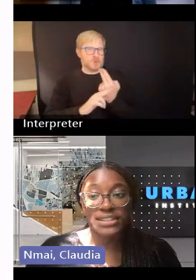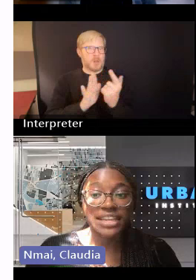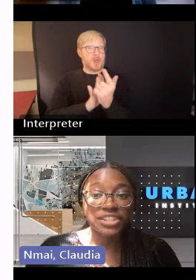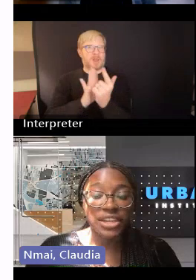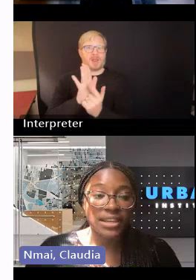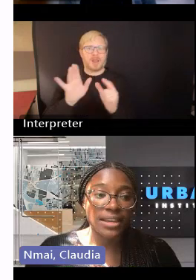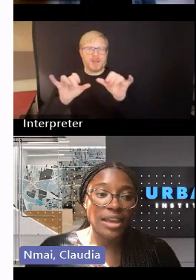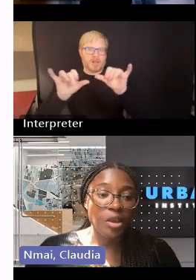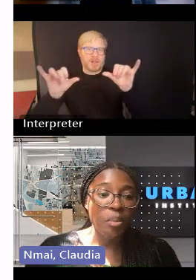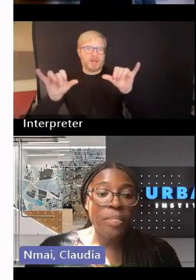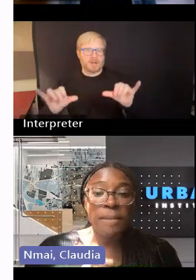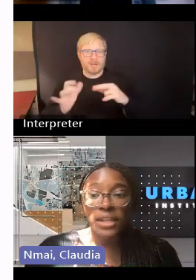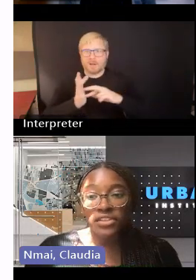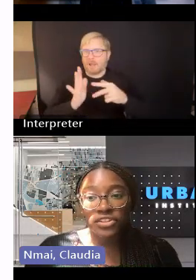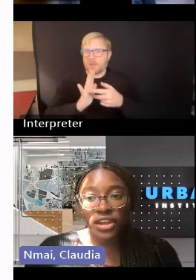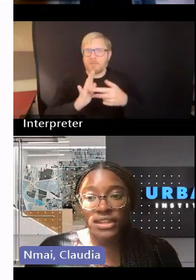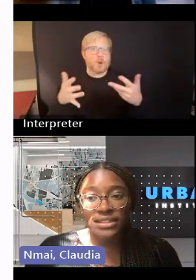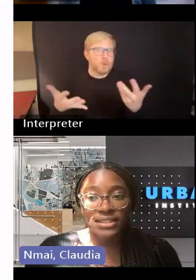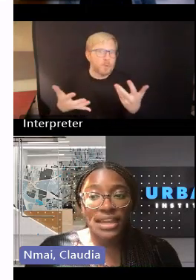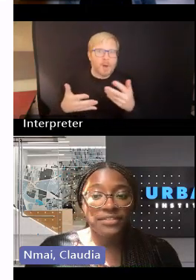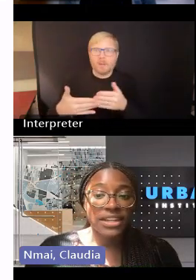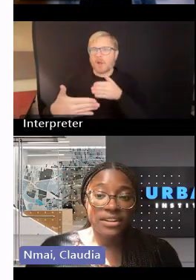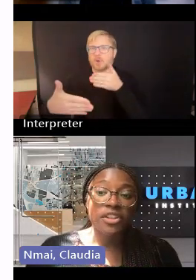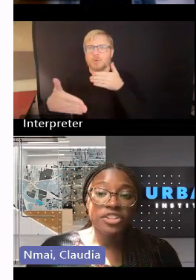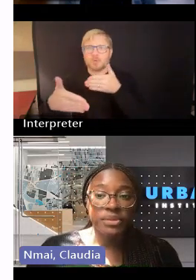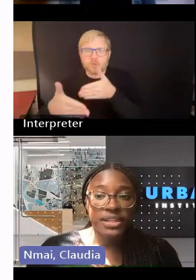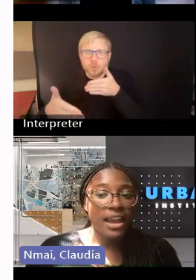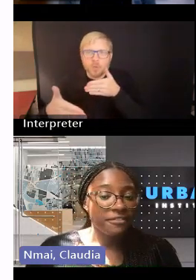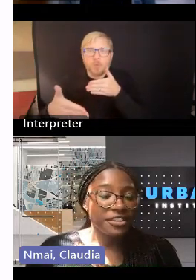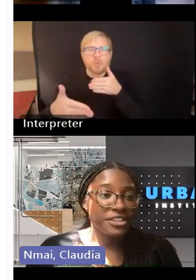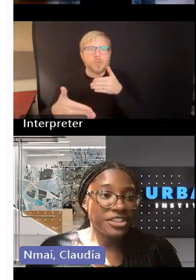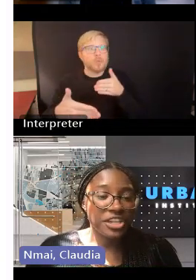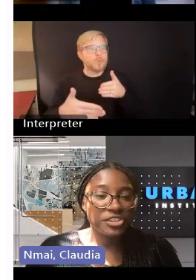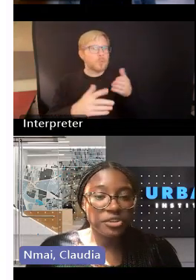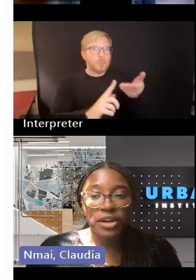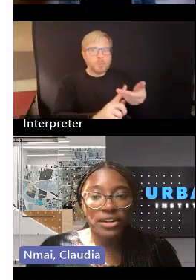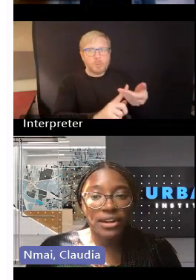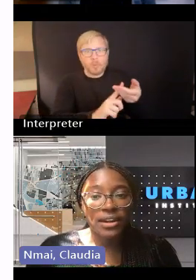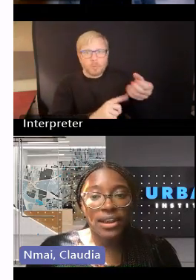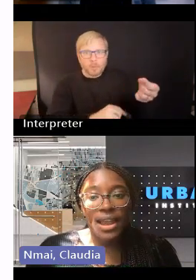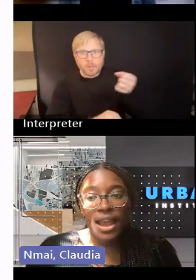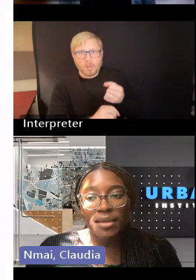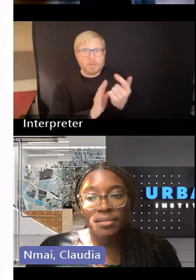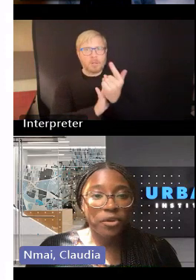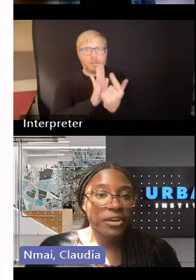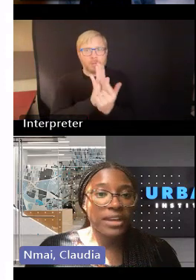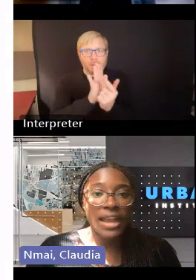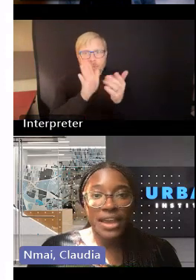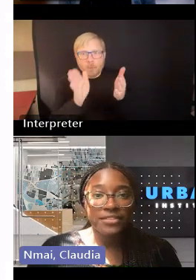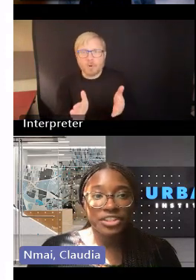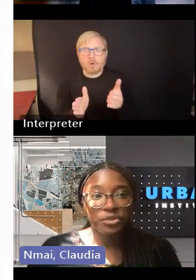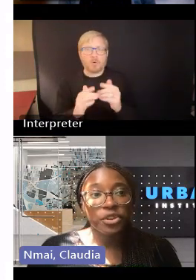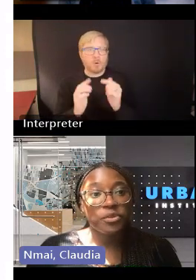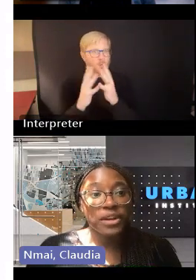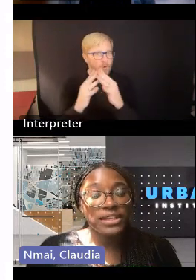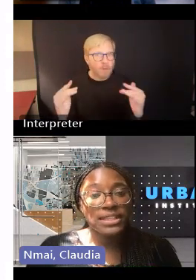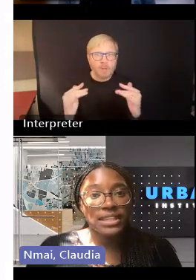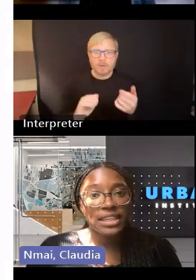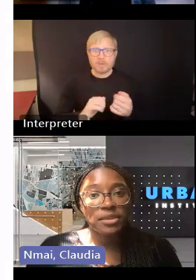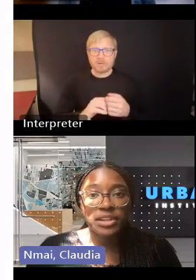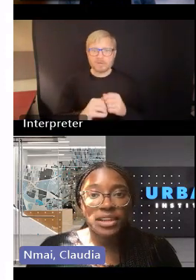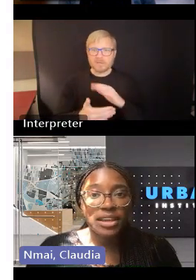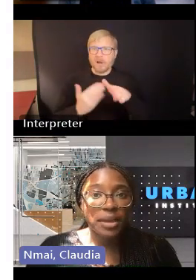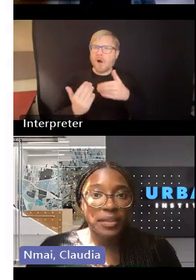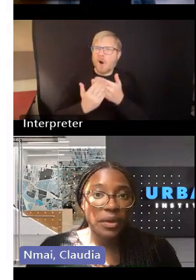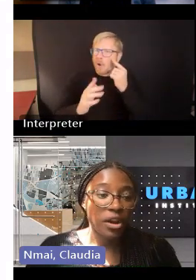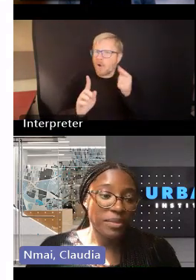fair representation. But others saw it as kind of an acknowledgement and an effort to change their partner, or kind of have a general awareness